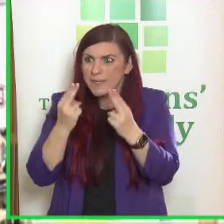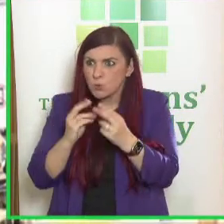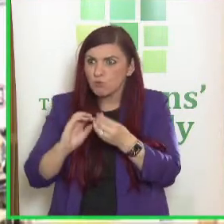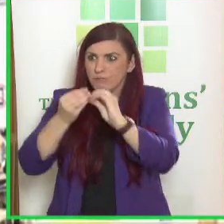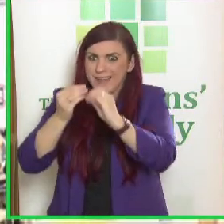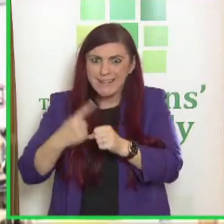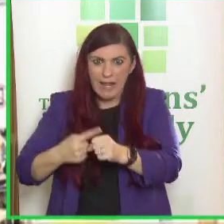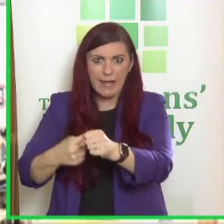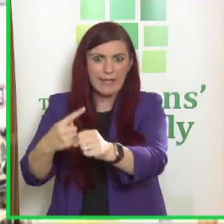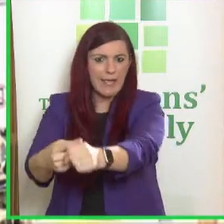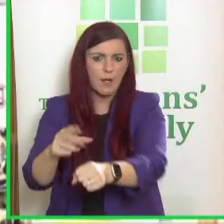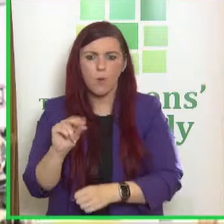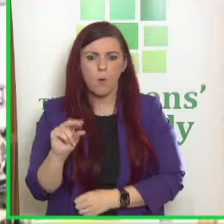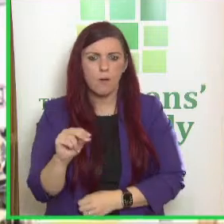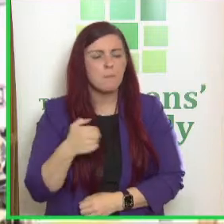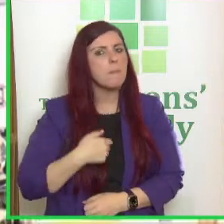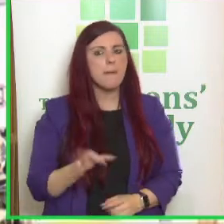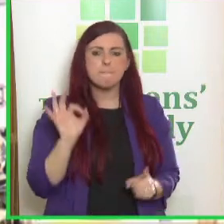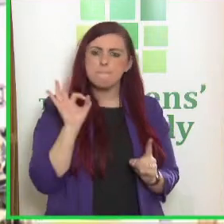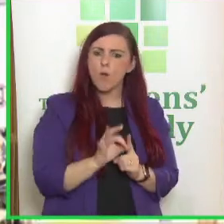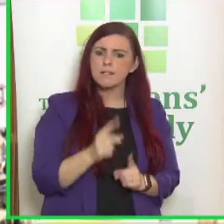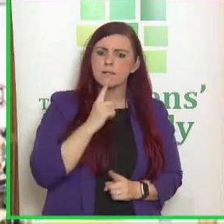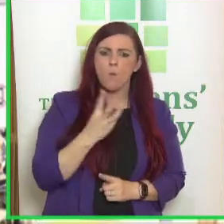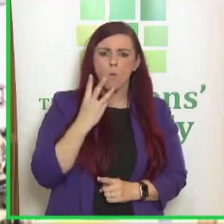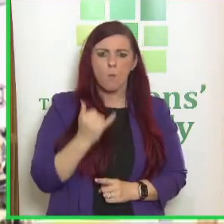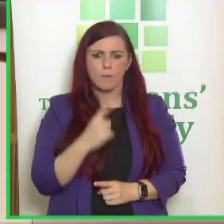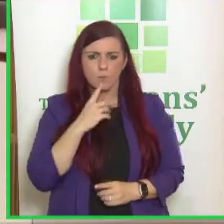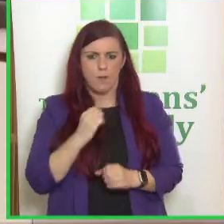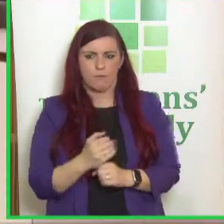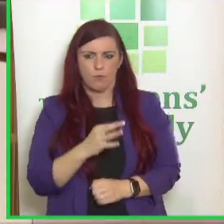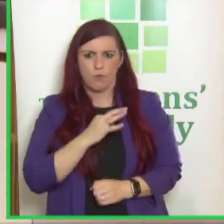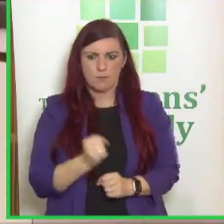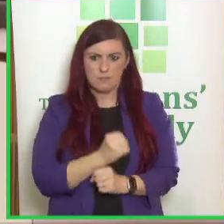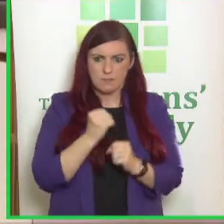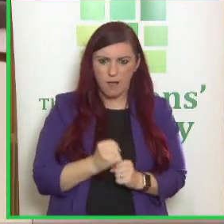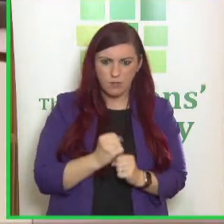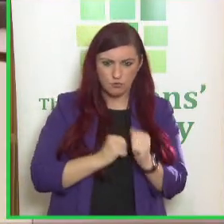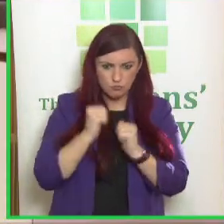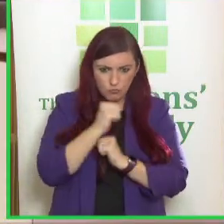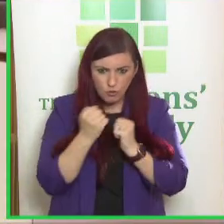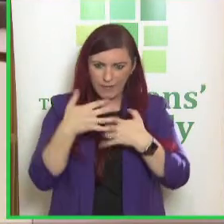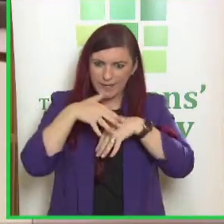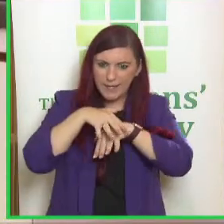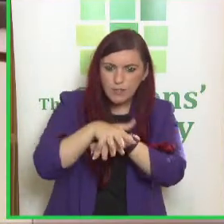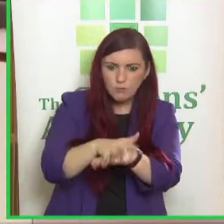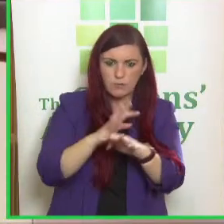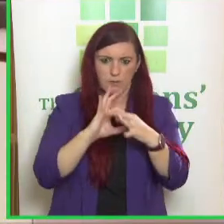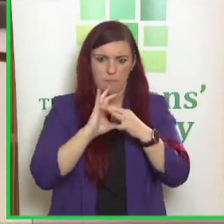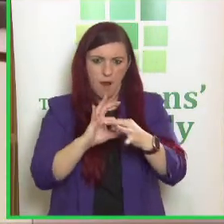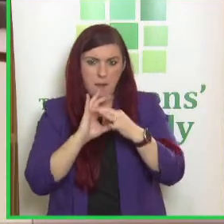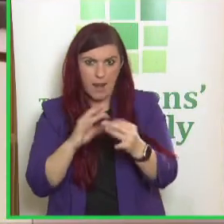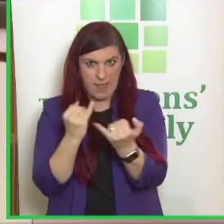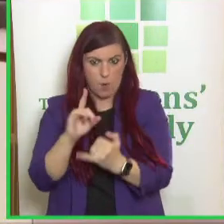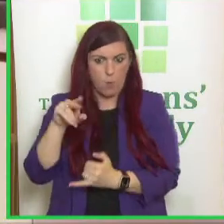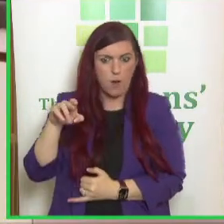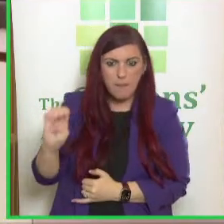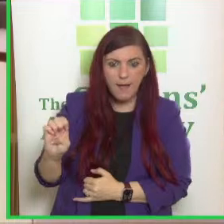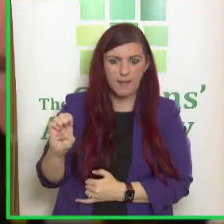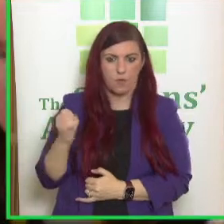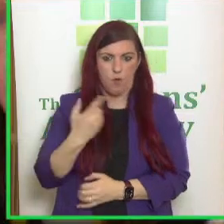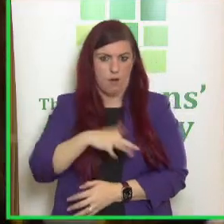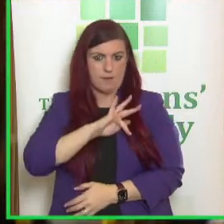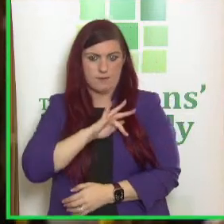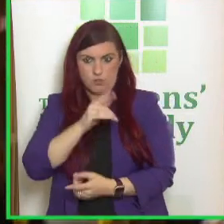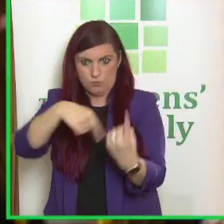my point really is, once you have a good, solid, robust structure, integrated, good partner in the community like Coolmine, ourselves in the